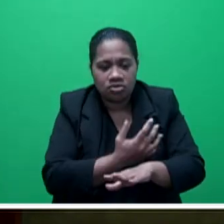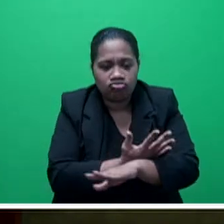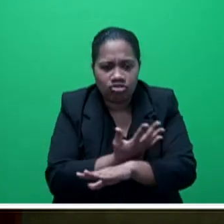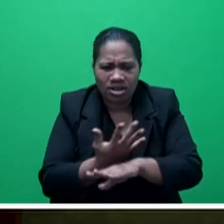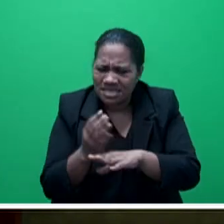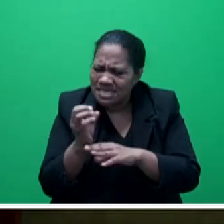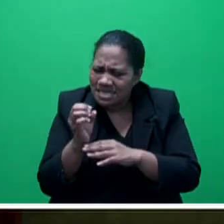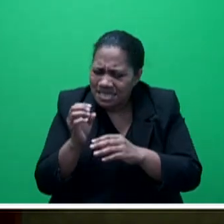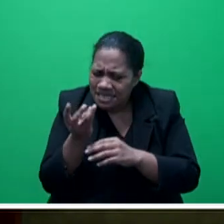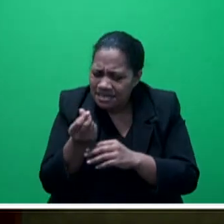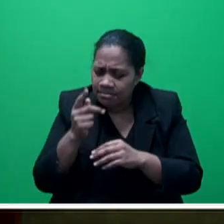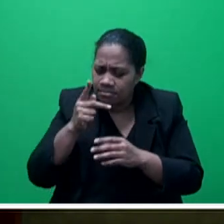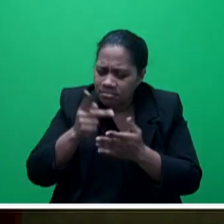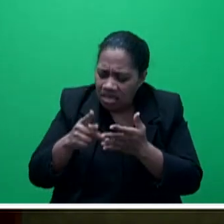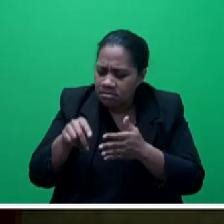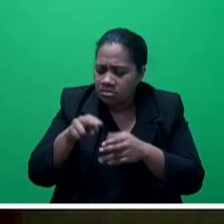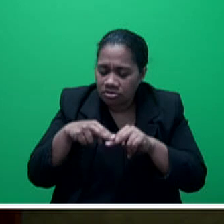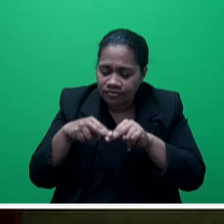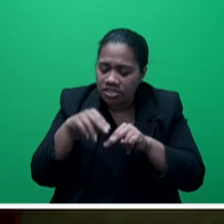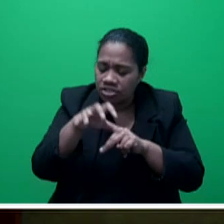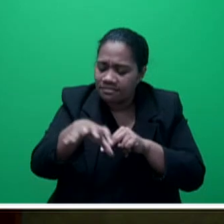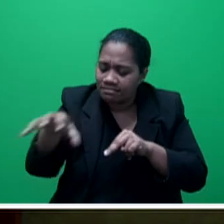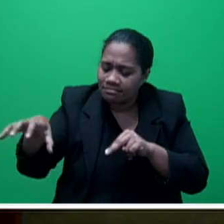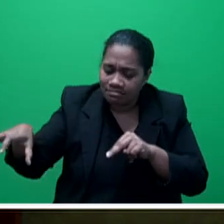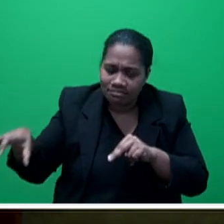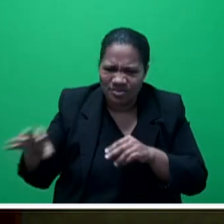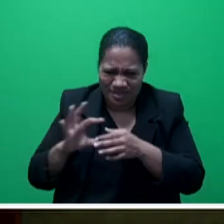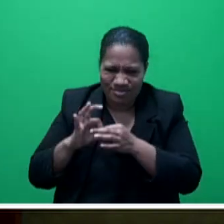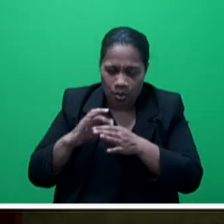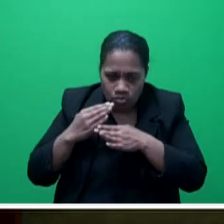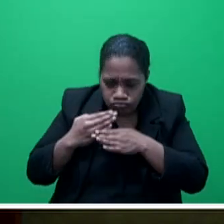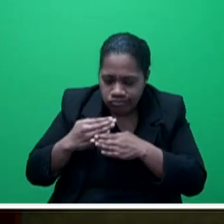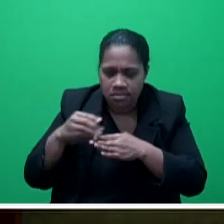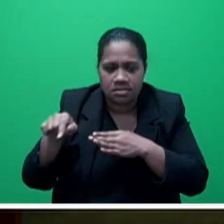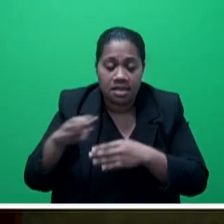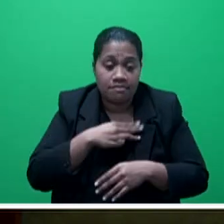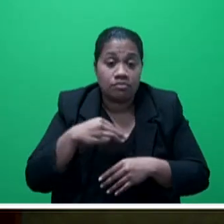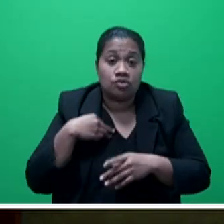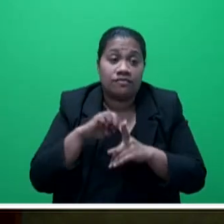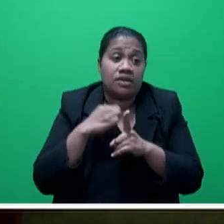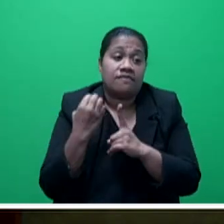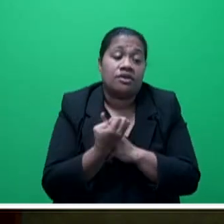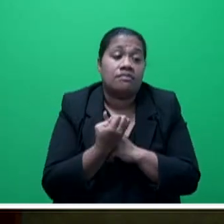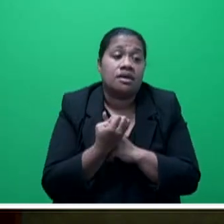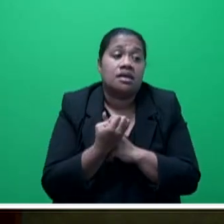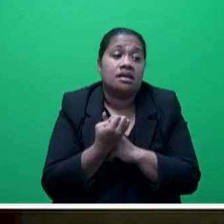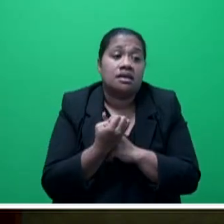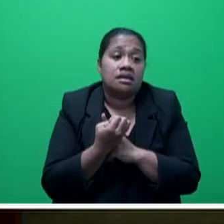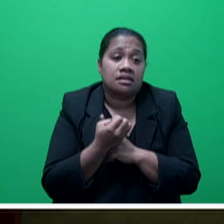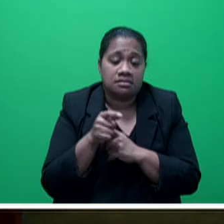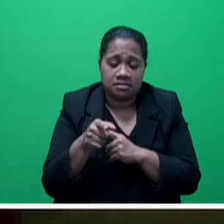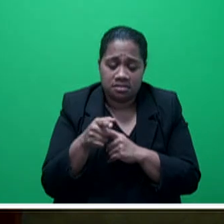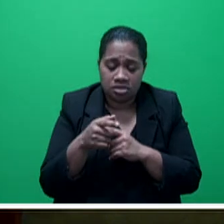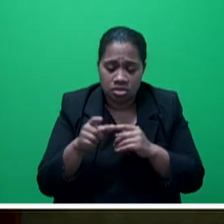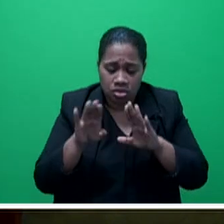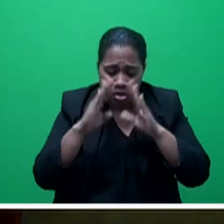as a part of its Blue Carbon Initiative. The Ministry of Environment is the vocal point of the Global Environment